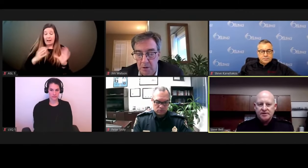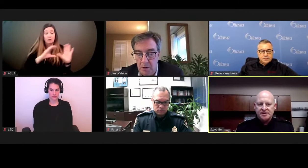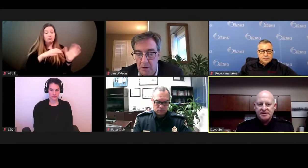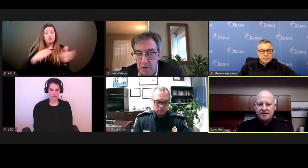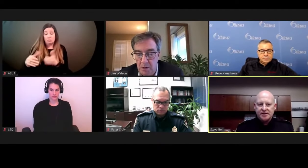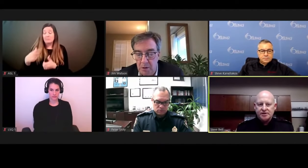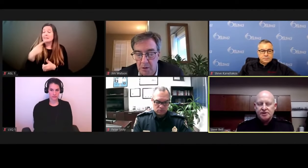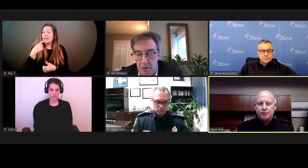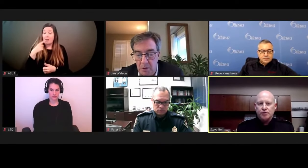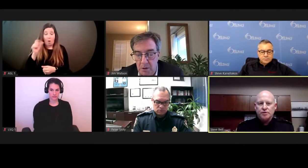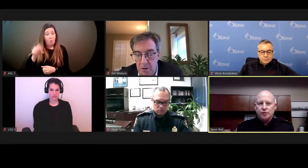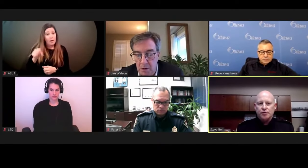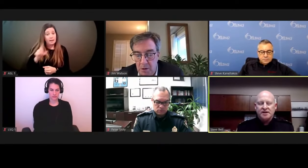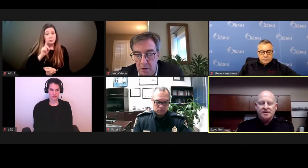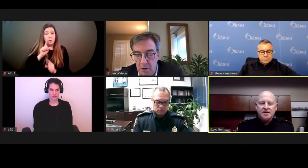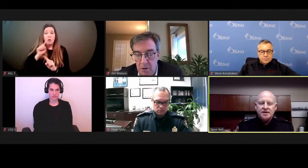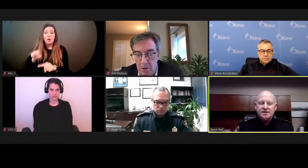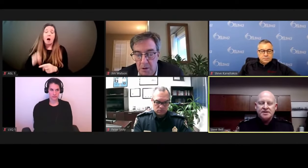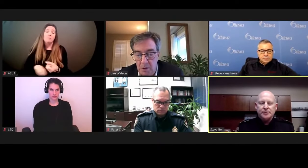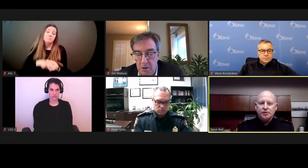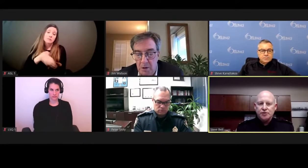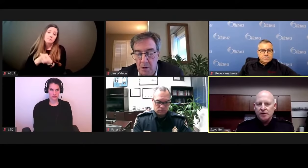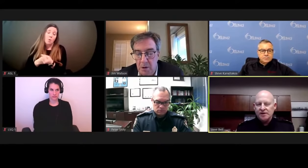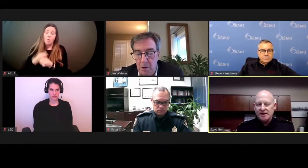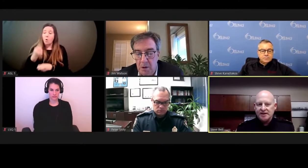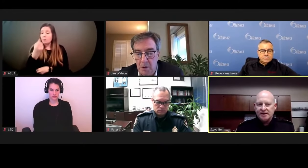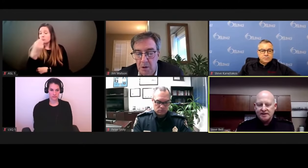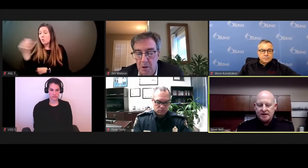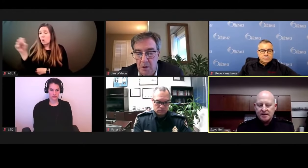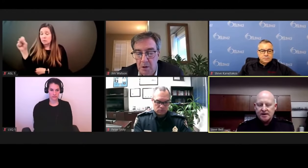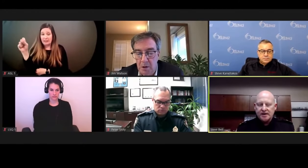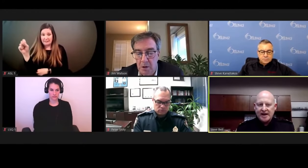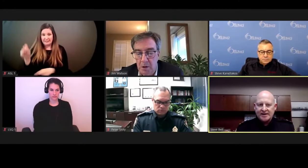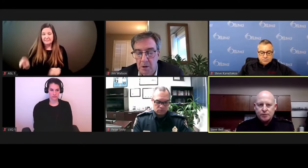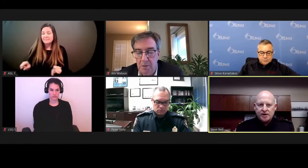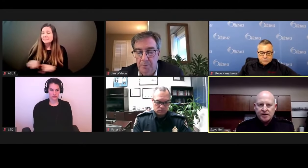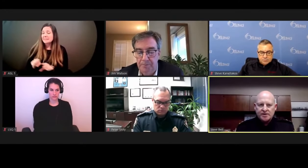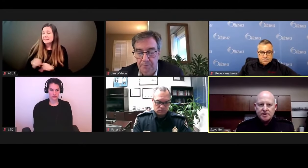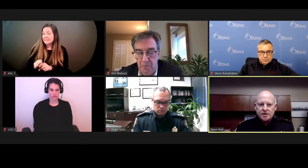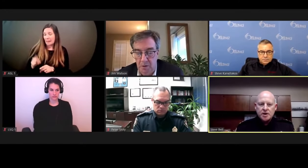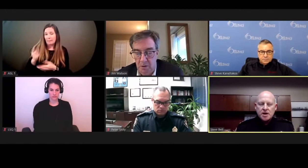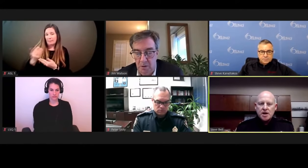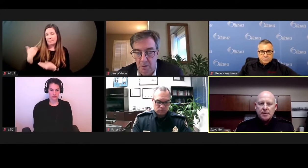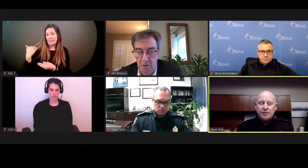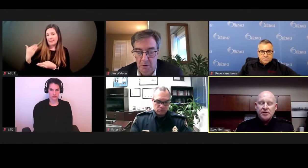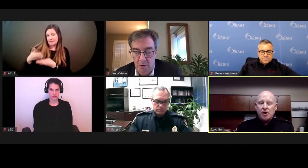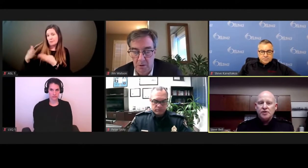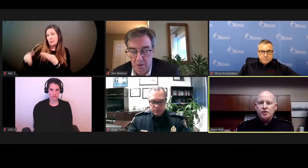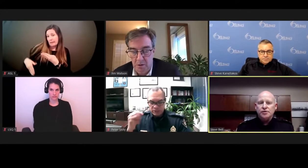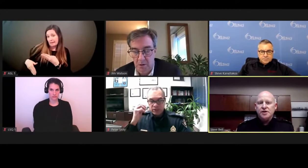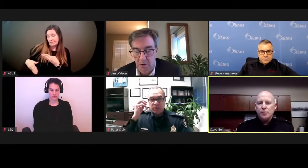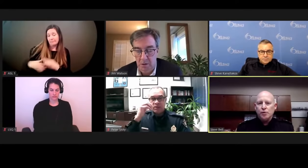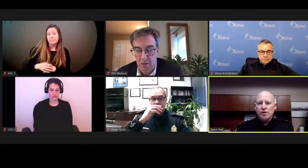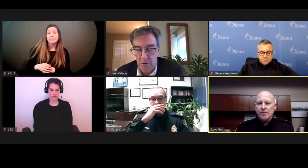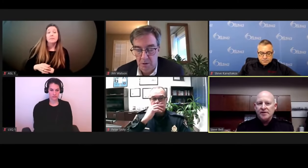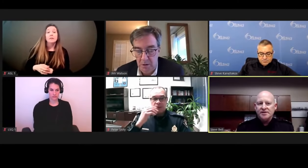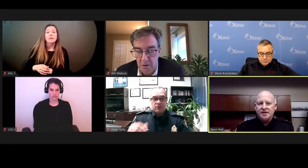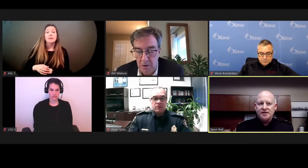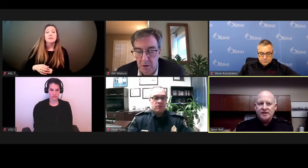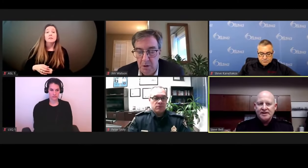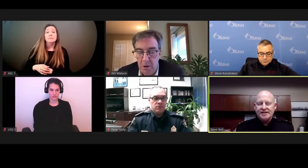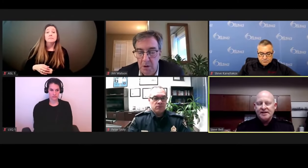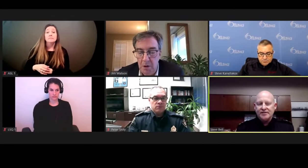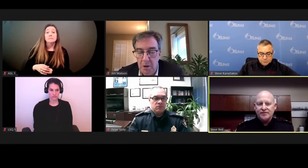to come to the city to support the protest, similar to what they did last weekend. Beyond those that will come into